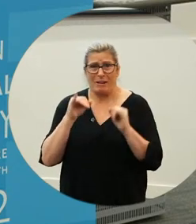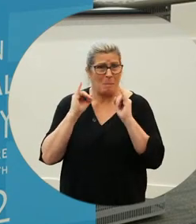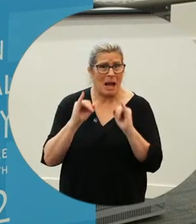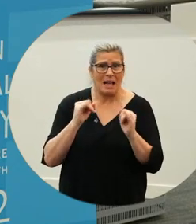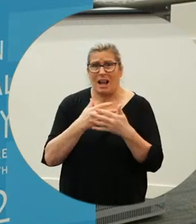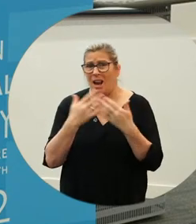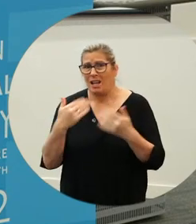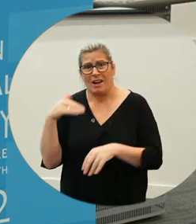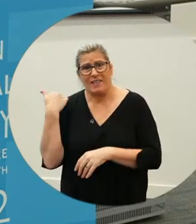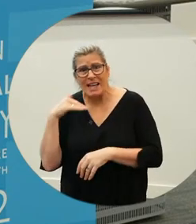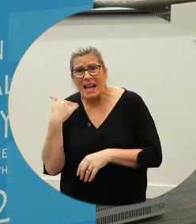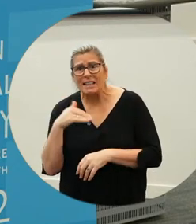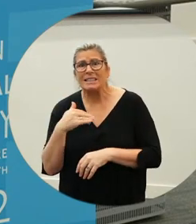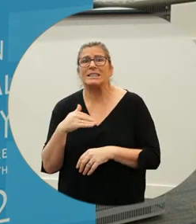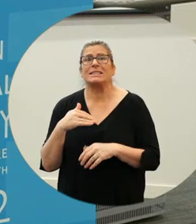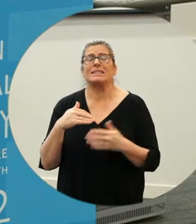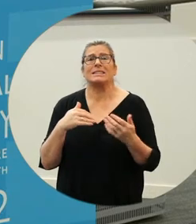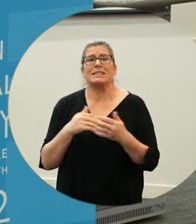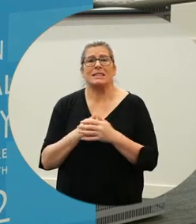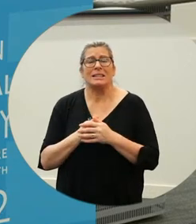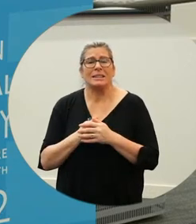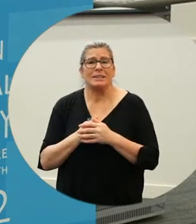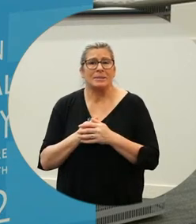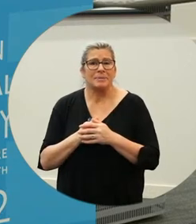Leitrim. Jurors were shot.